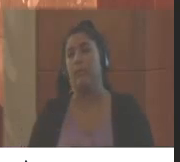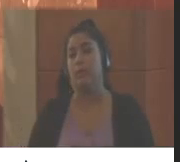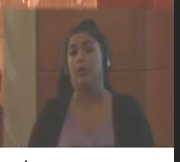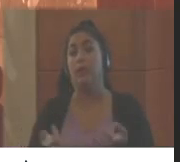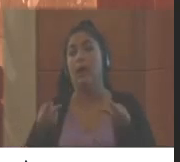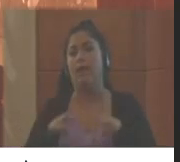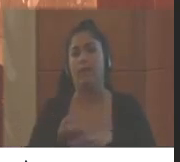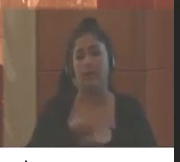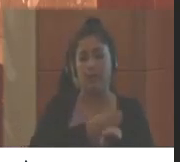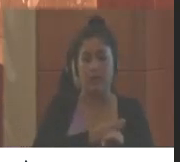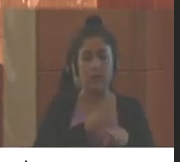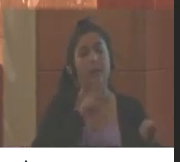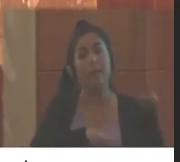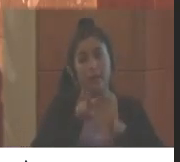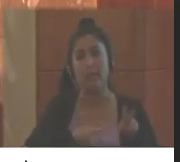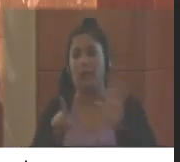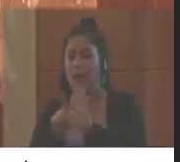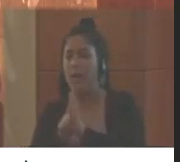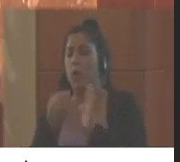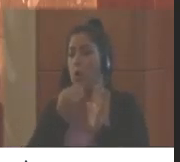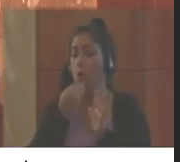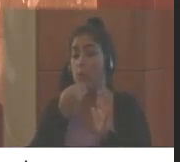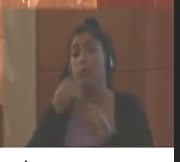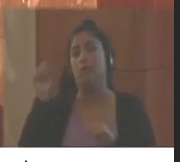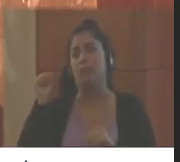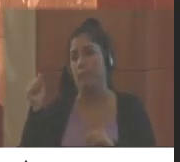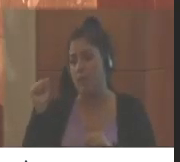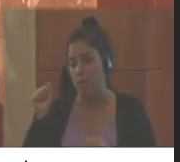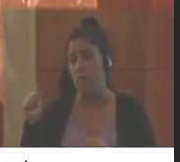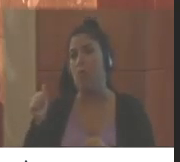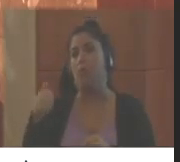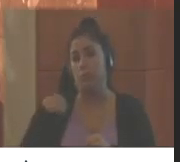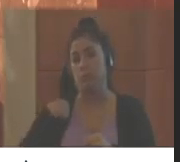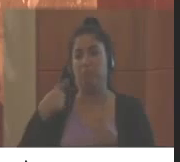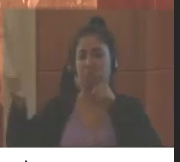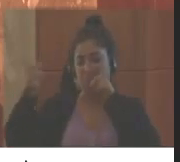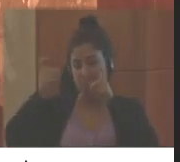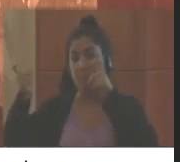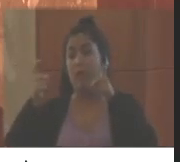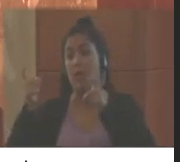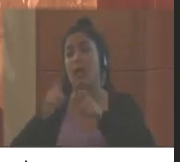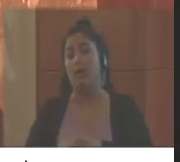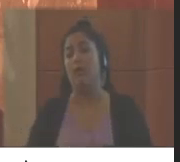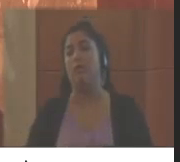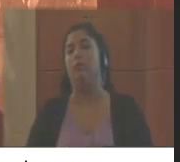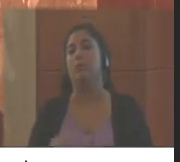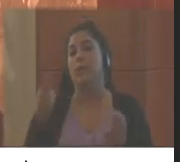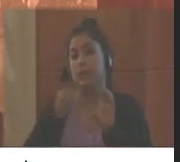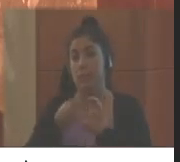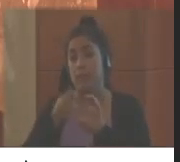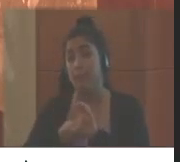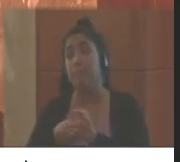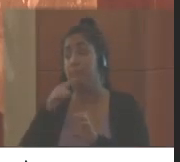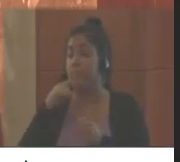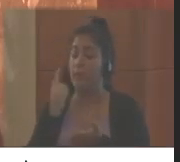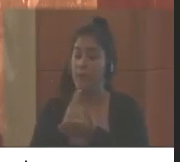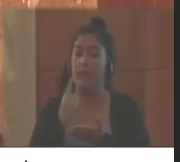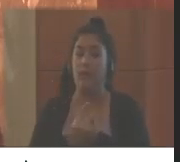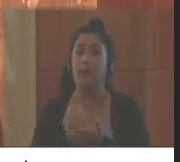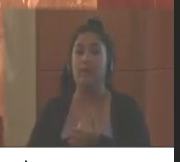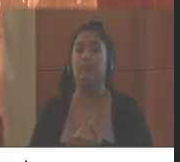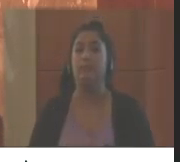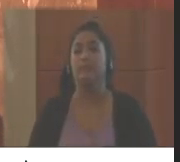anything until and when you have already gone to the lawmakers and approached them. So once we had a terrible